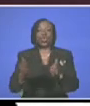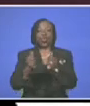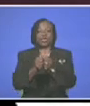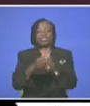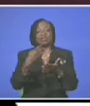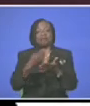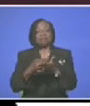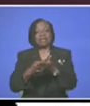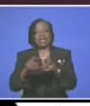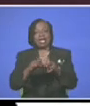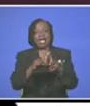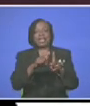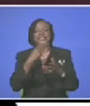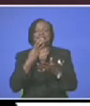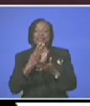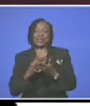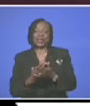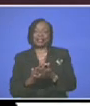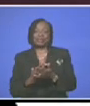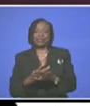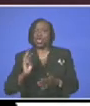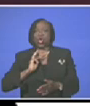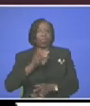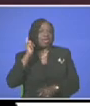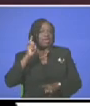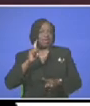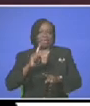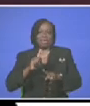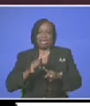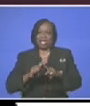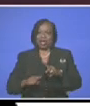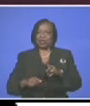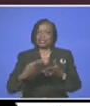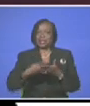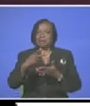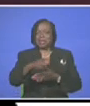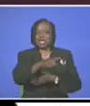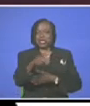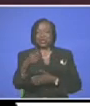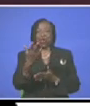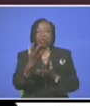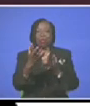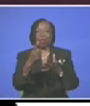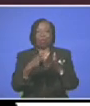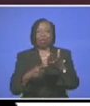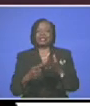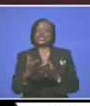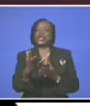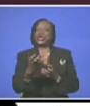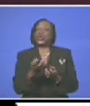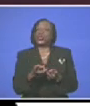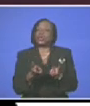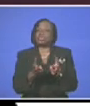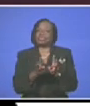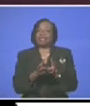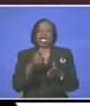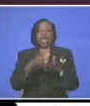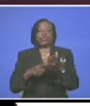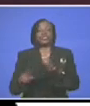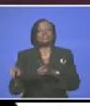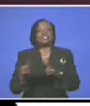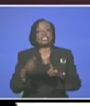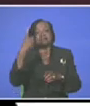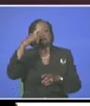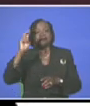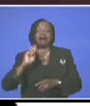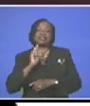remuneration also. Of course, we cannot pay you with what you're worth and what you've done for us